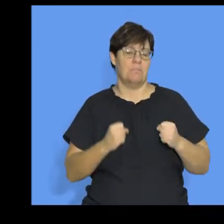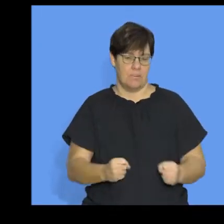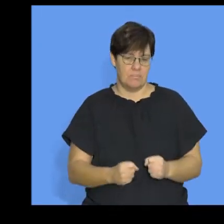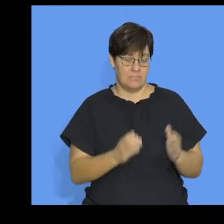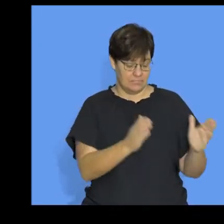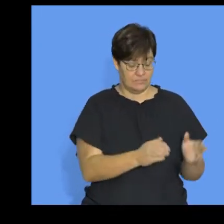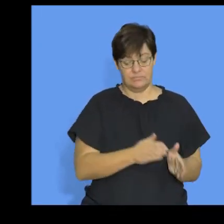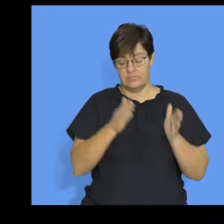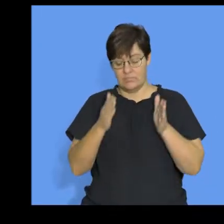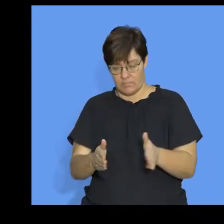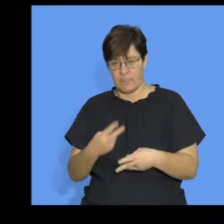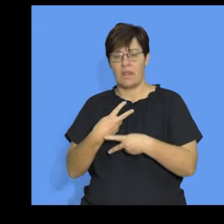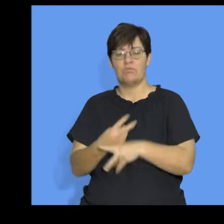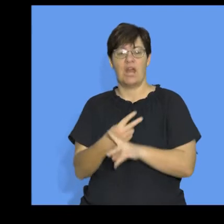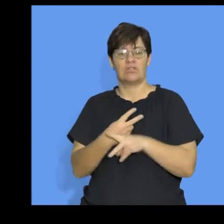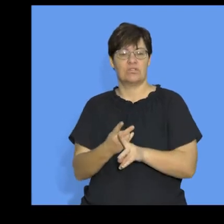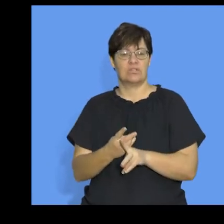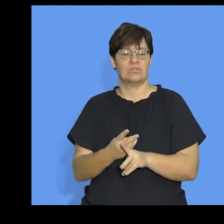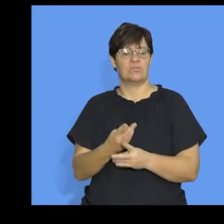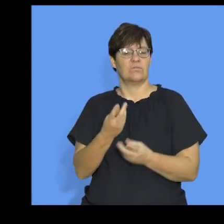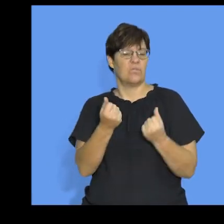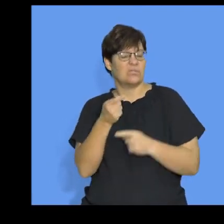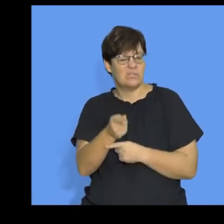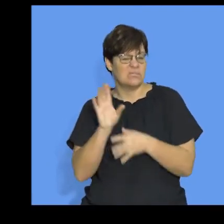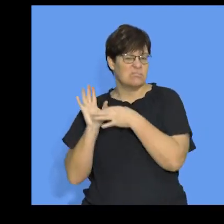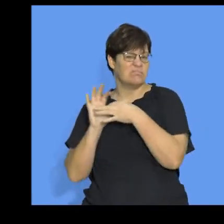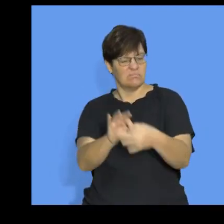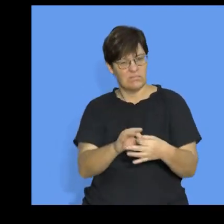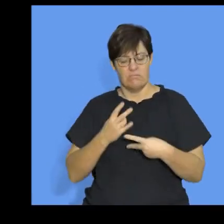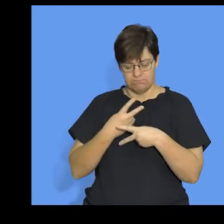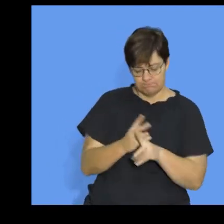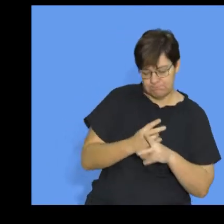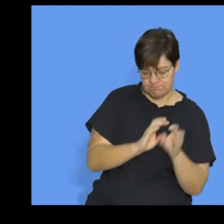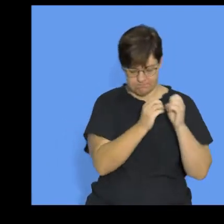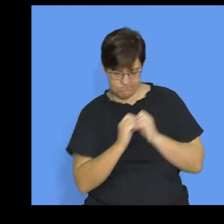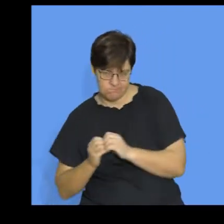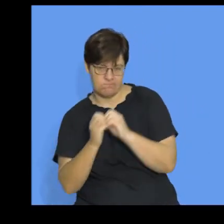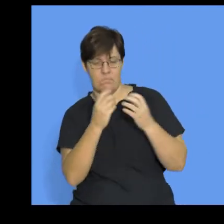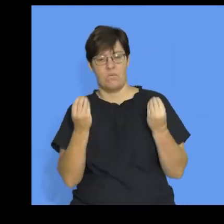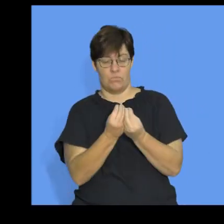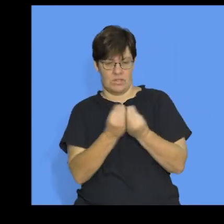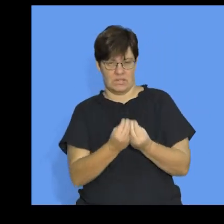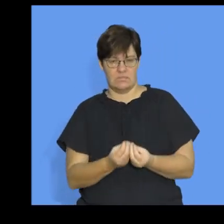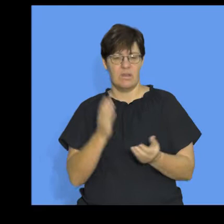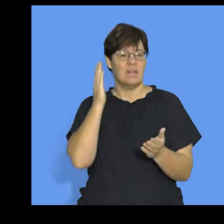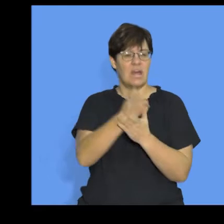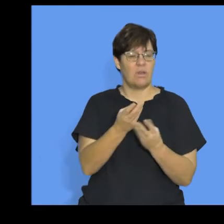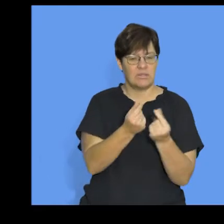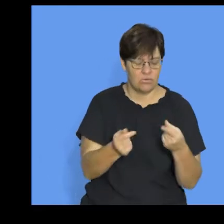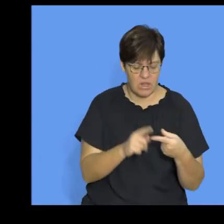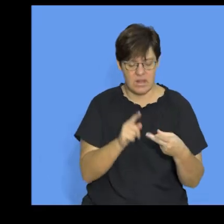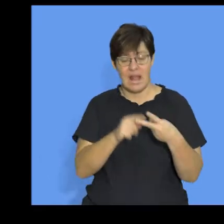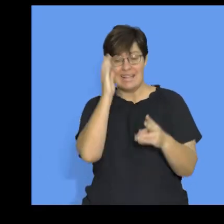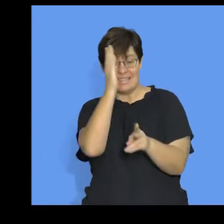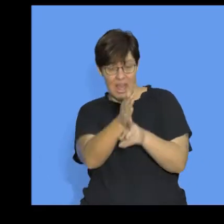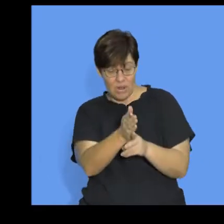costs, are all those costs that are related to the production of the products, namely direct material, direct labor,